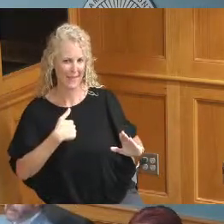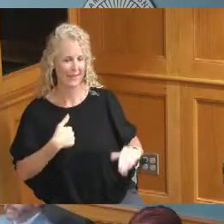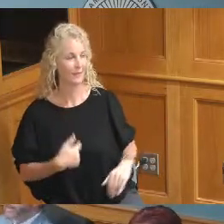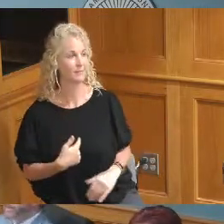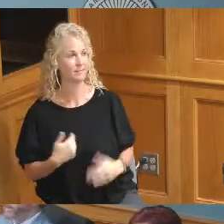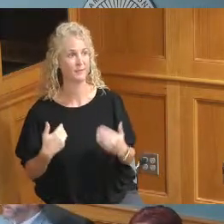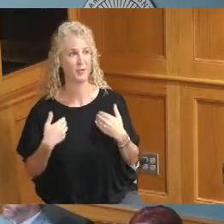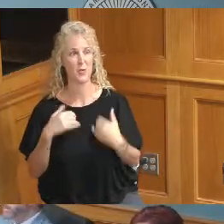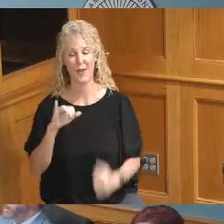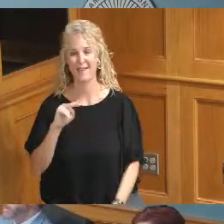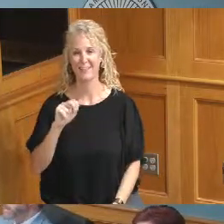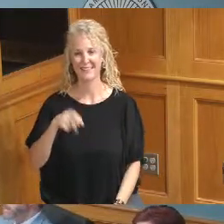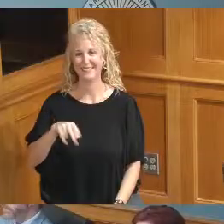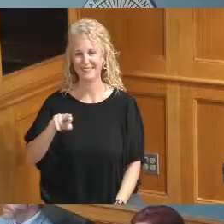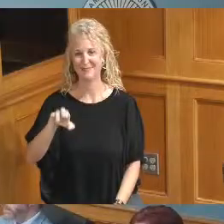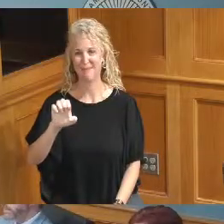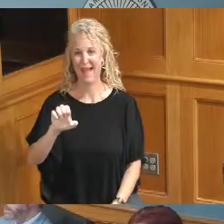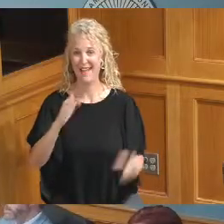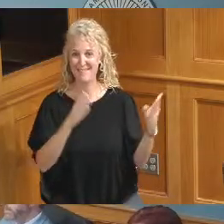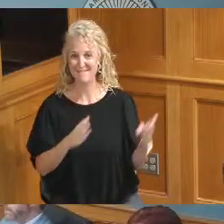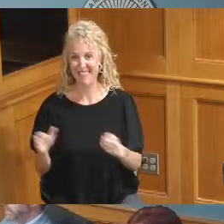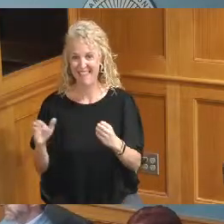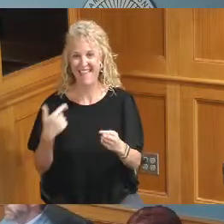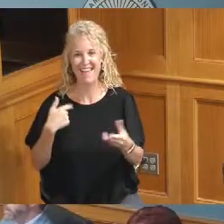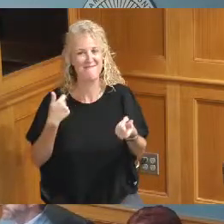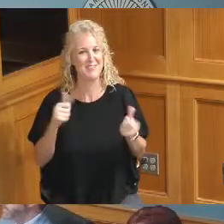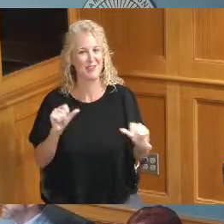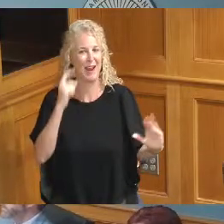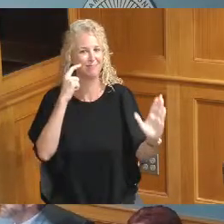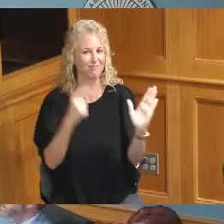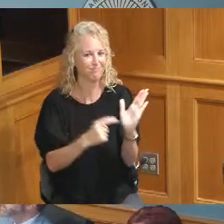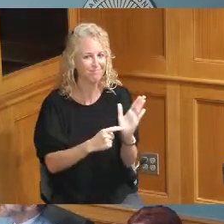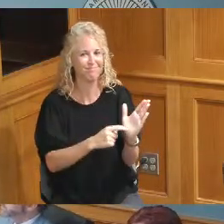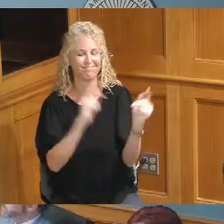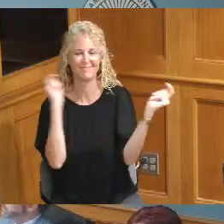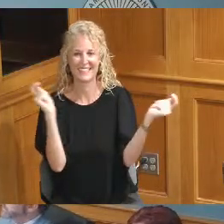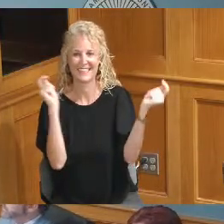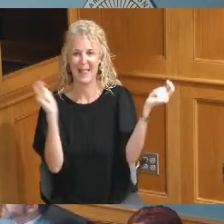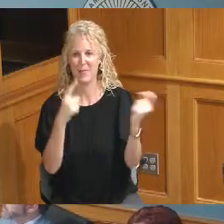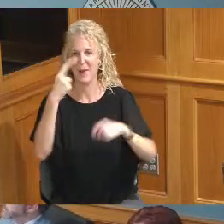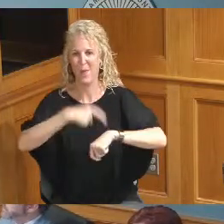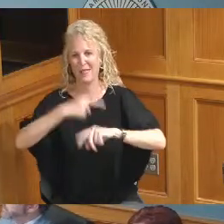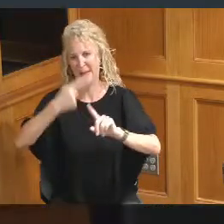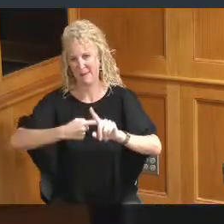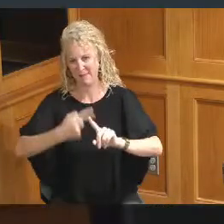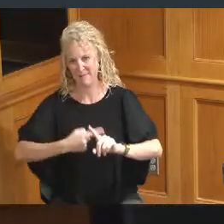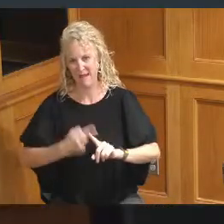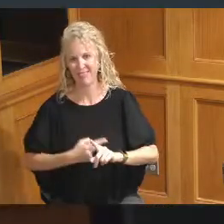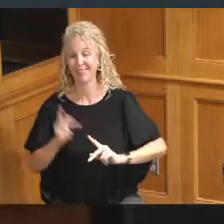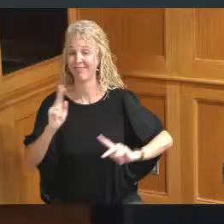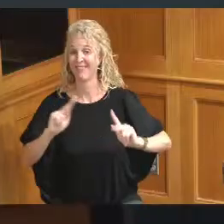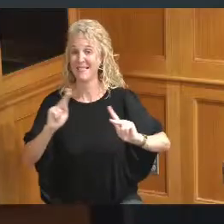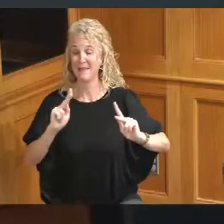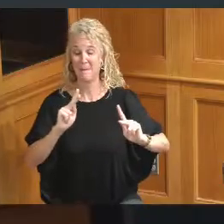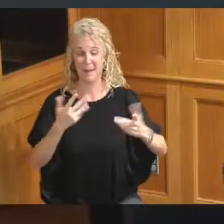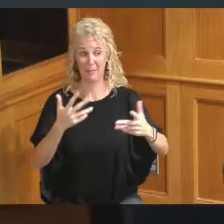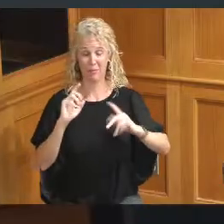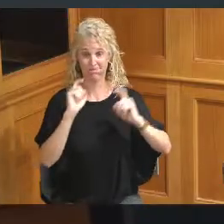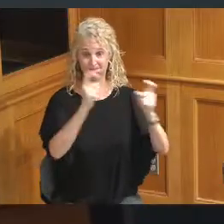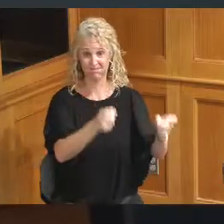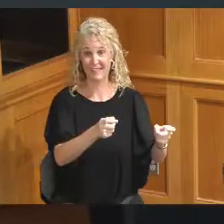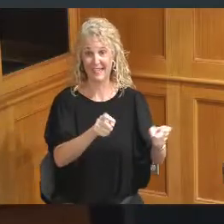have an Inspire initiative and we try to recognize once a month those who have been recipients of